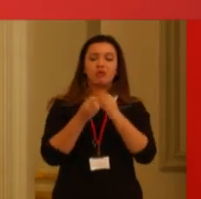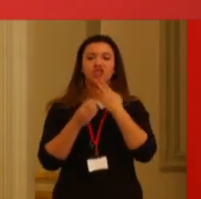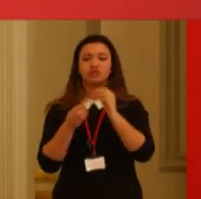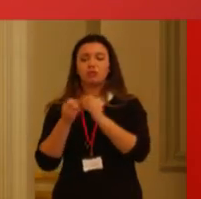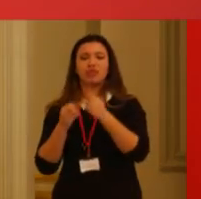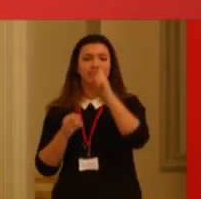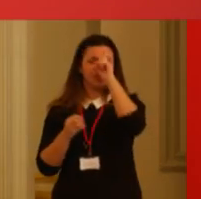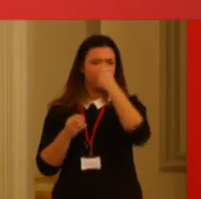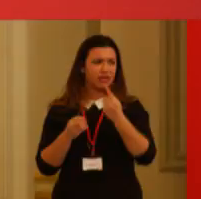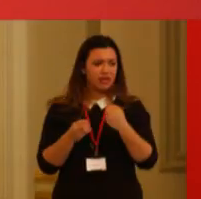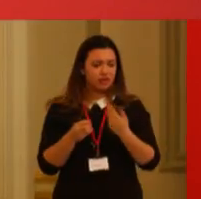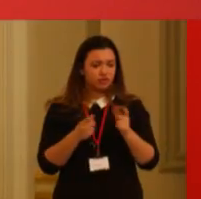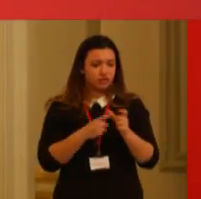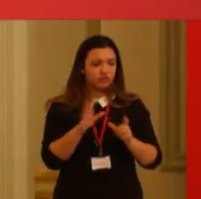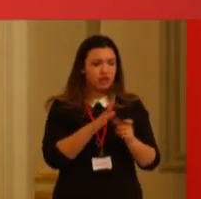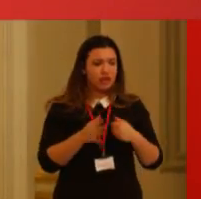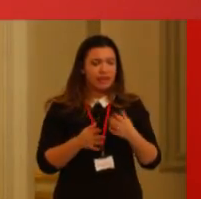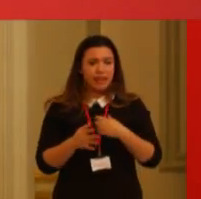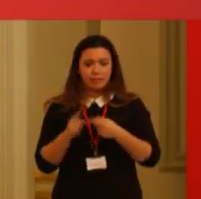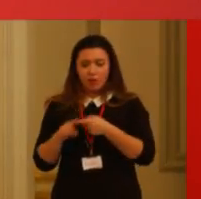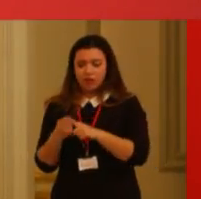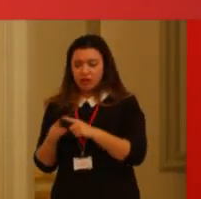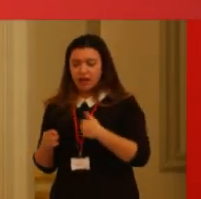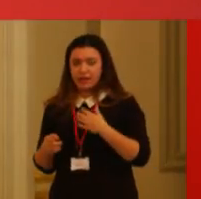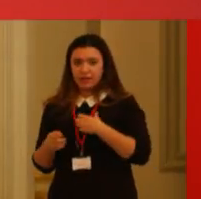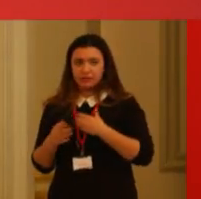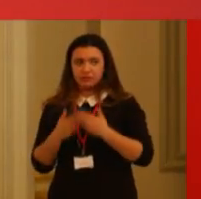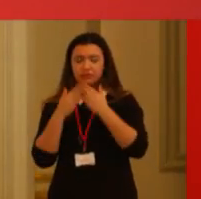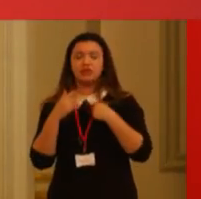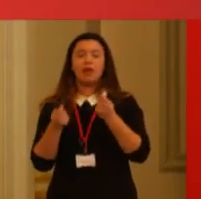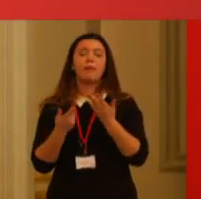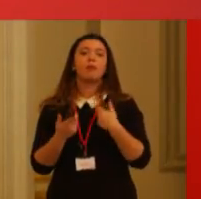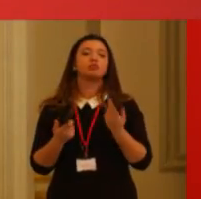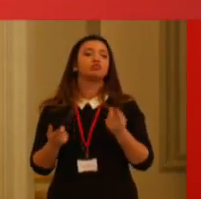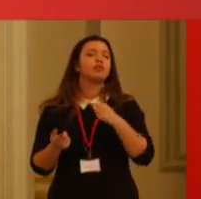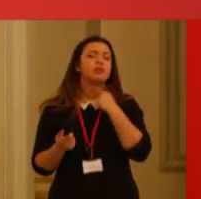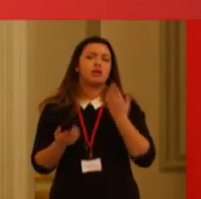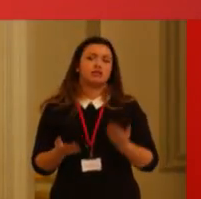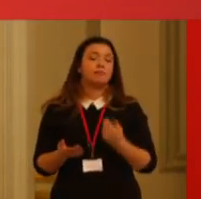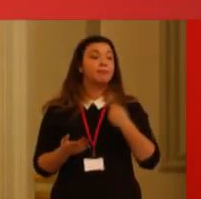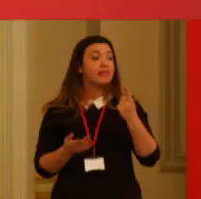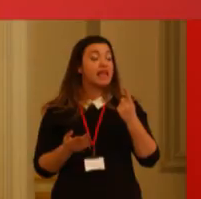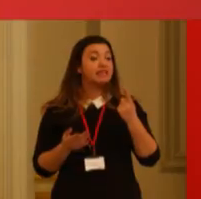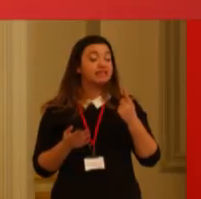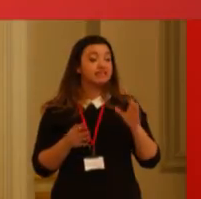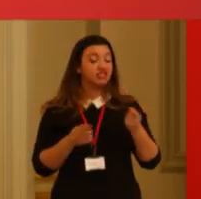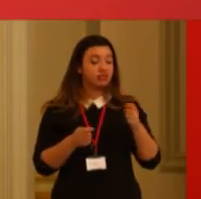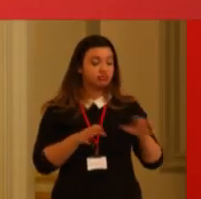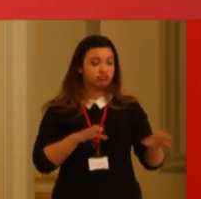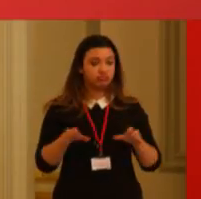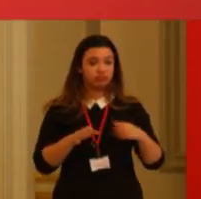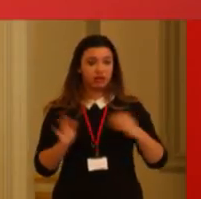segment, social policies, education, or economic policies are not going to be good enough to